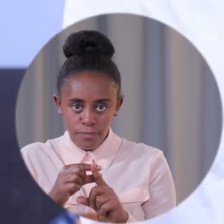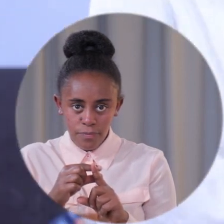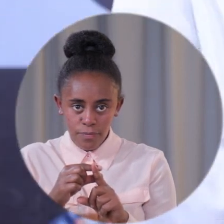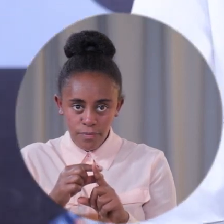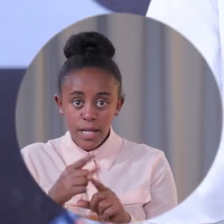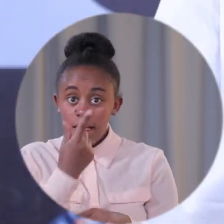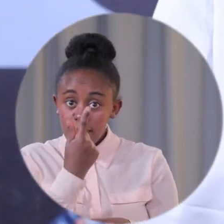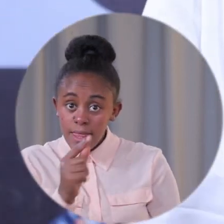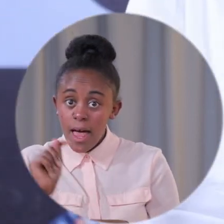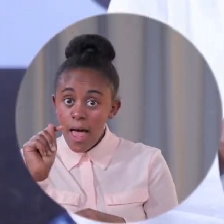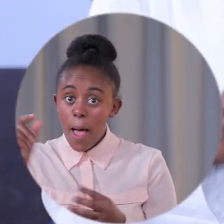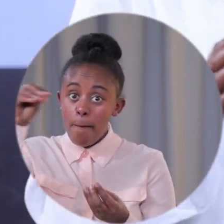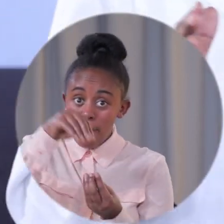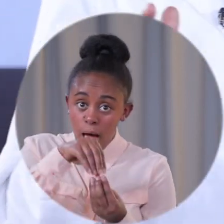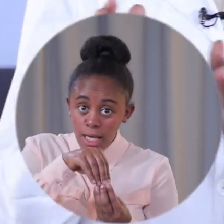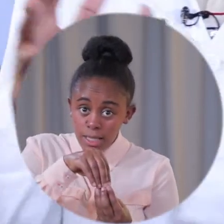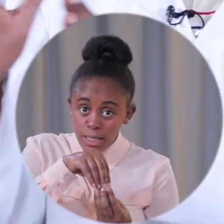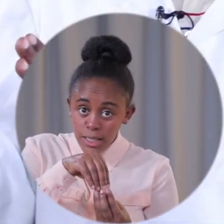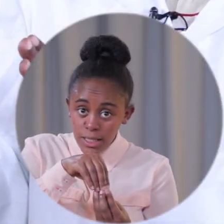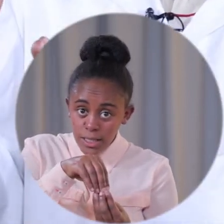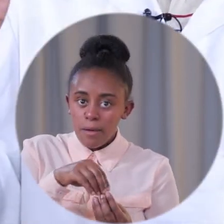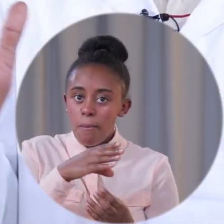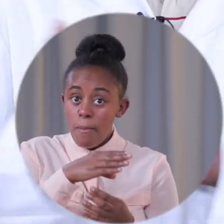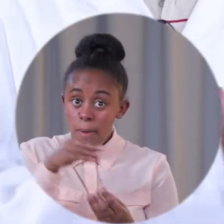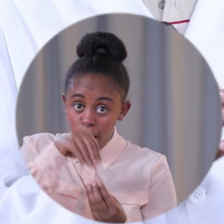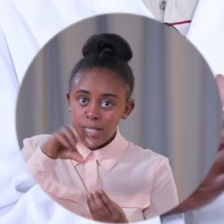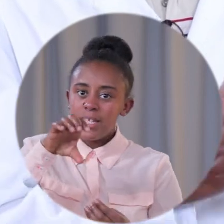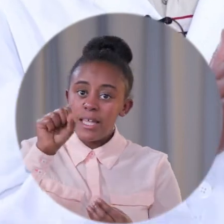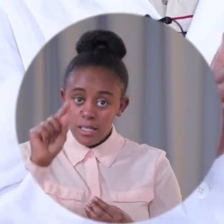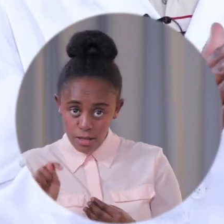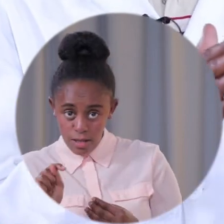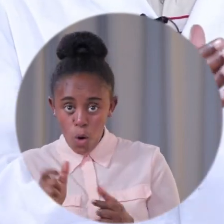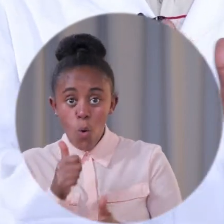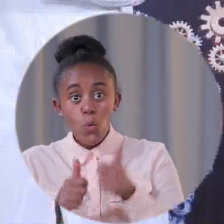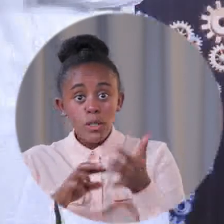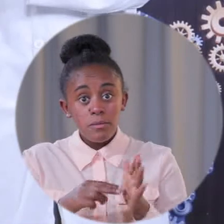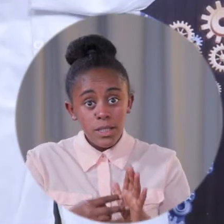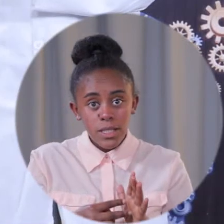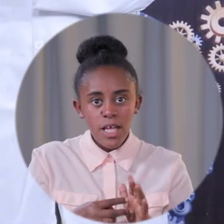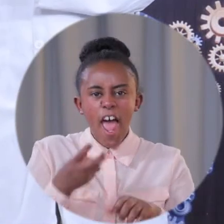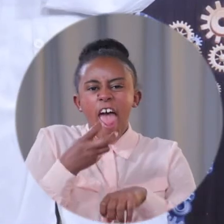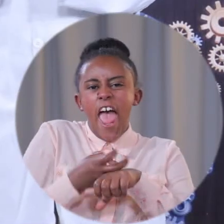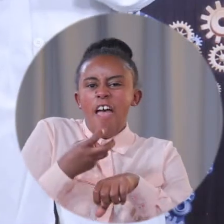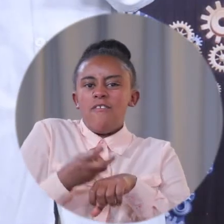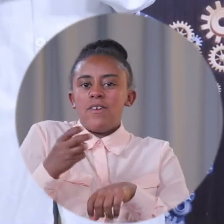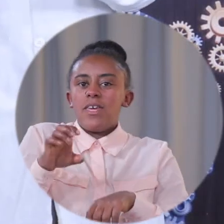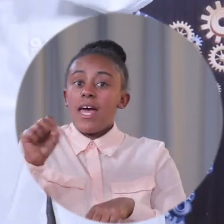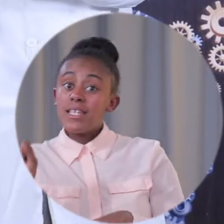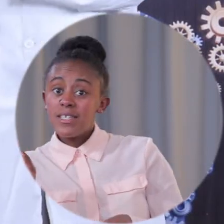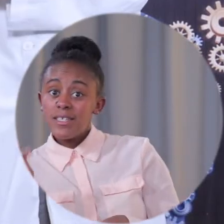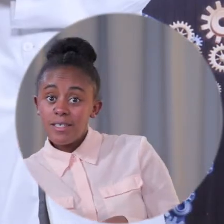The plus adjective plus est, which means the heaviest,